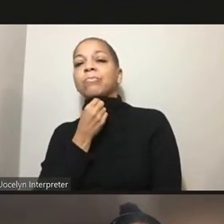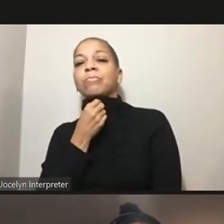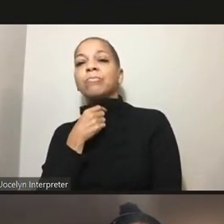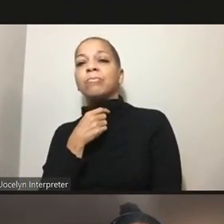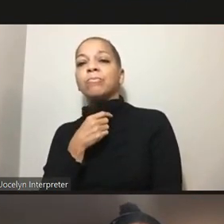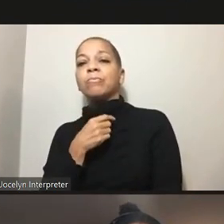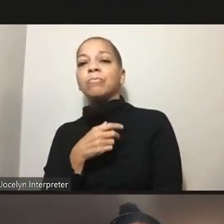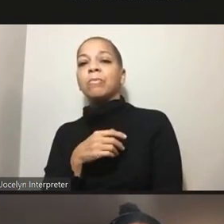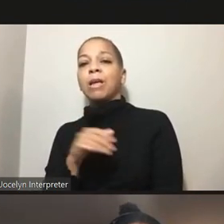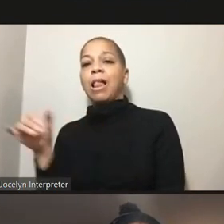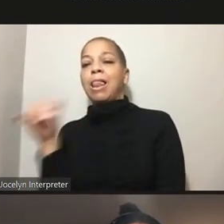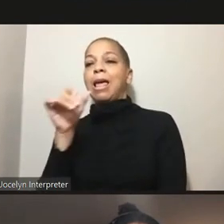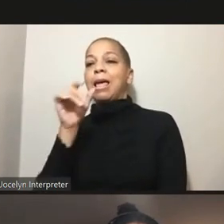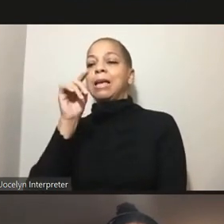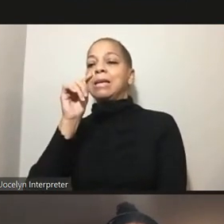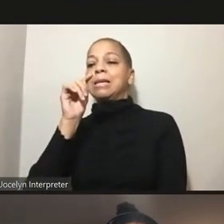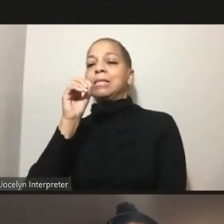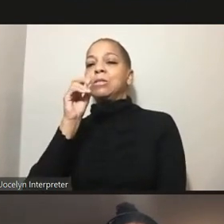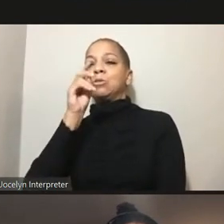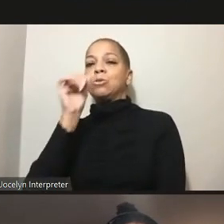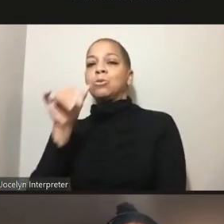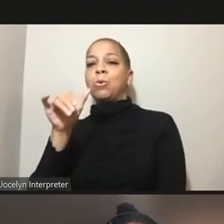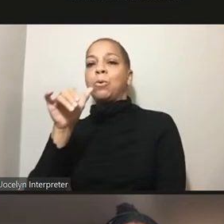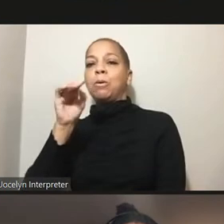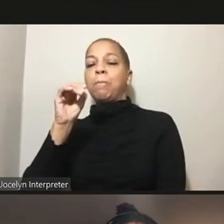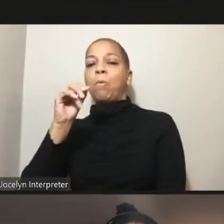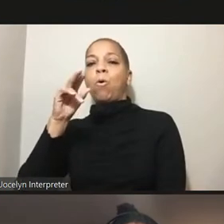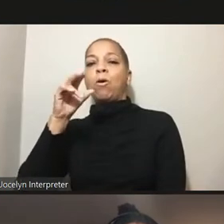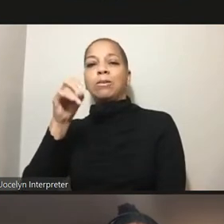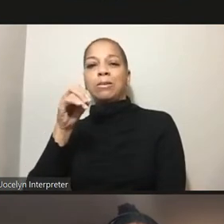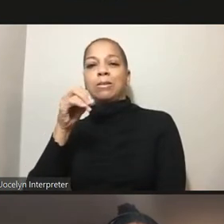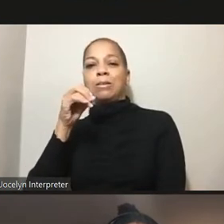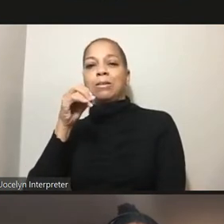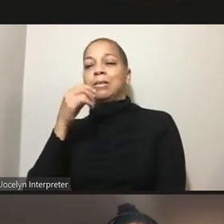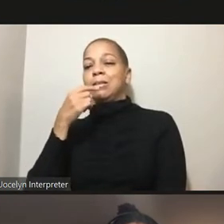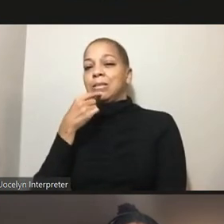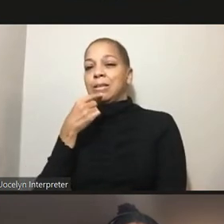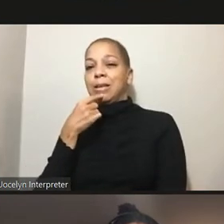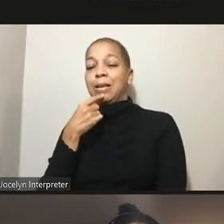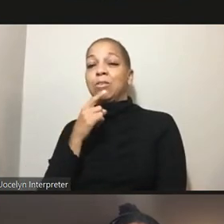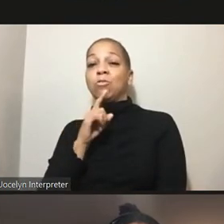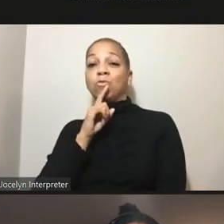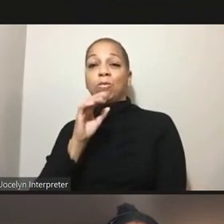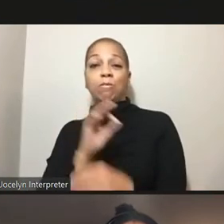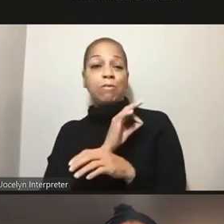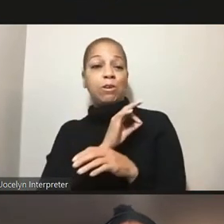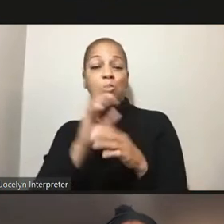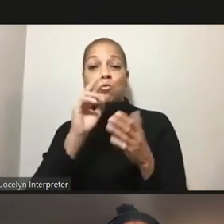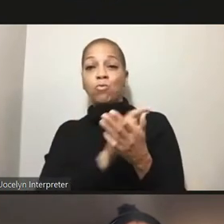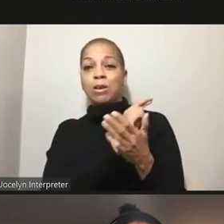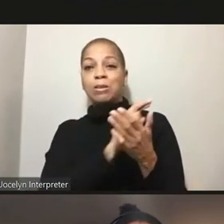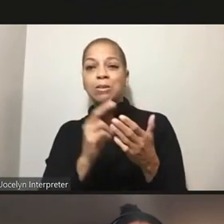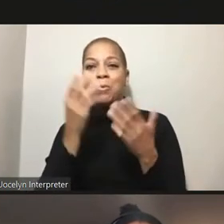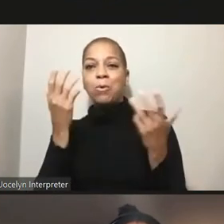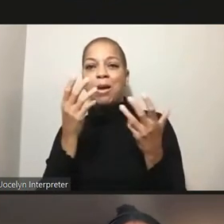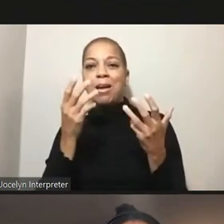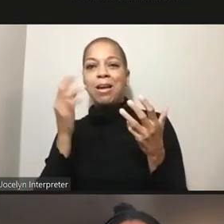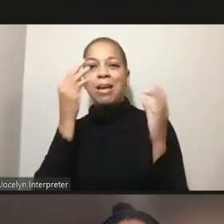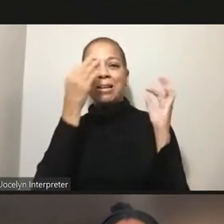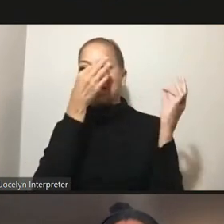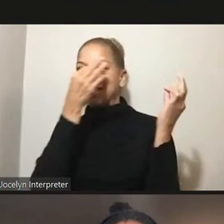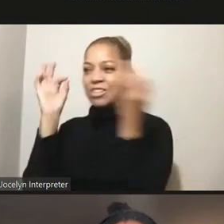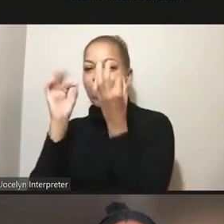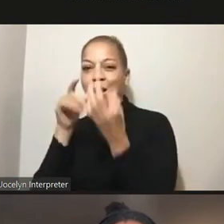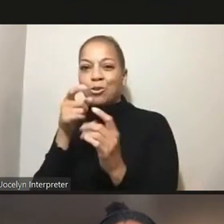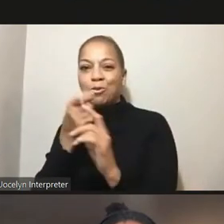Like Toni Morrison says that, you know, the real function of racism is to distract you from your work. Right. You know, you always end